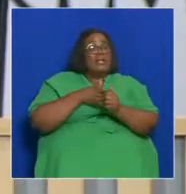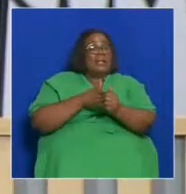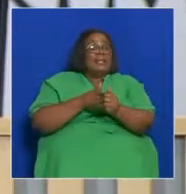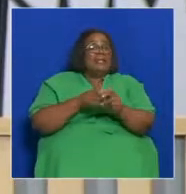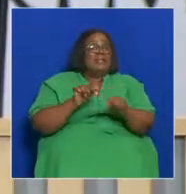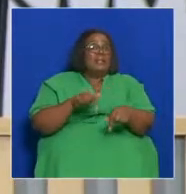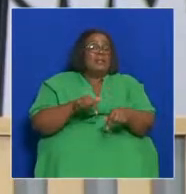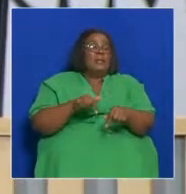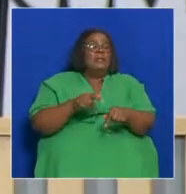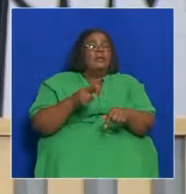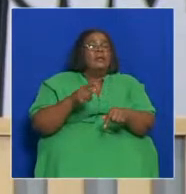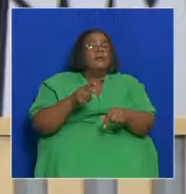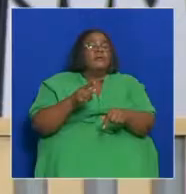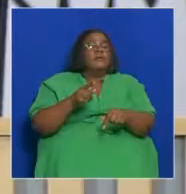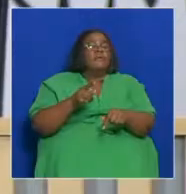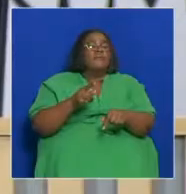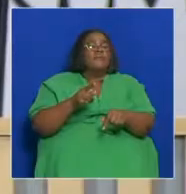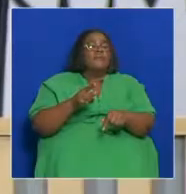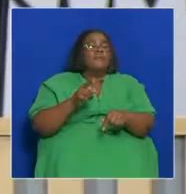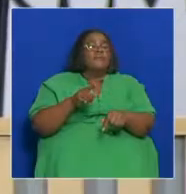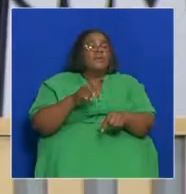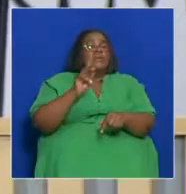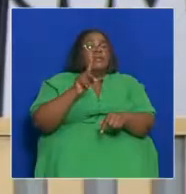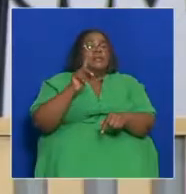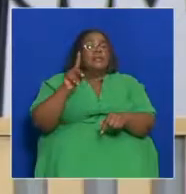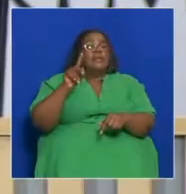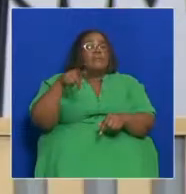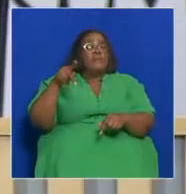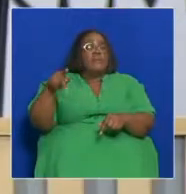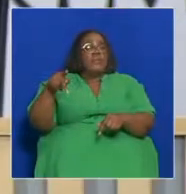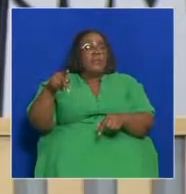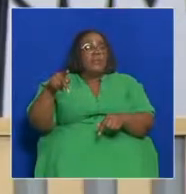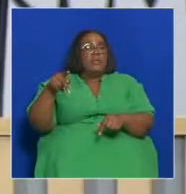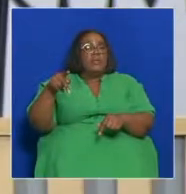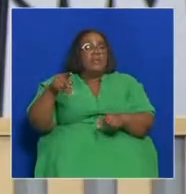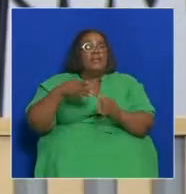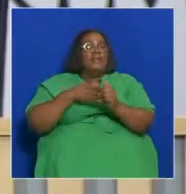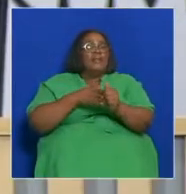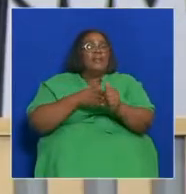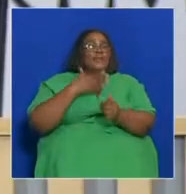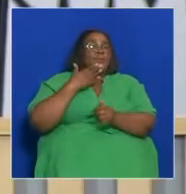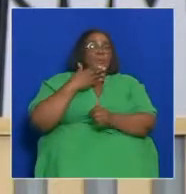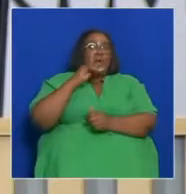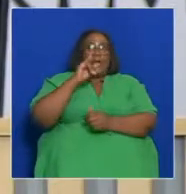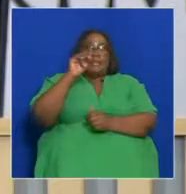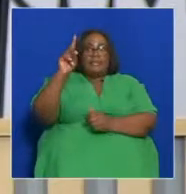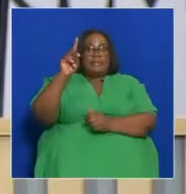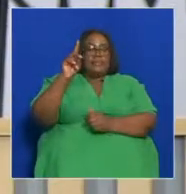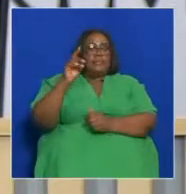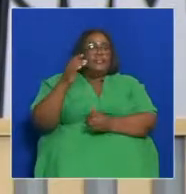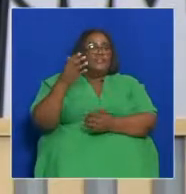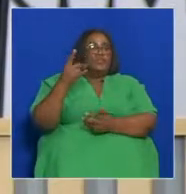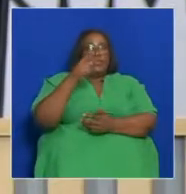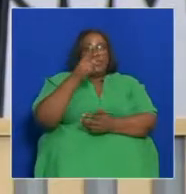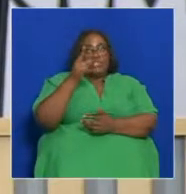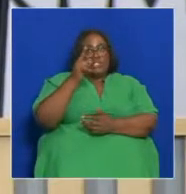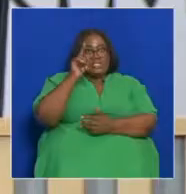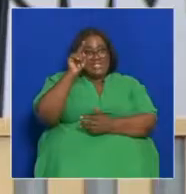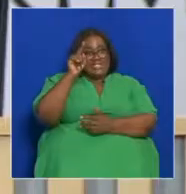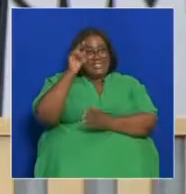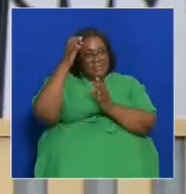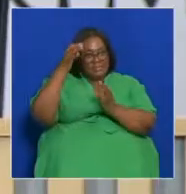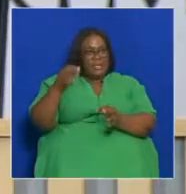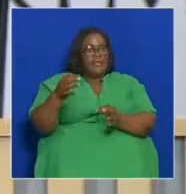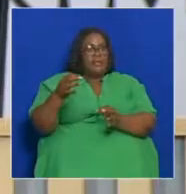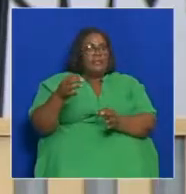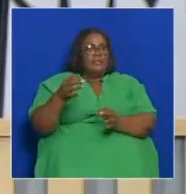the DDPP, was the ID. So she would then take the ultimate decision on how